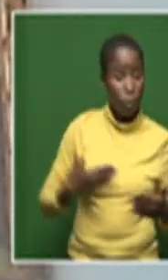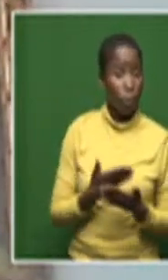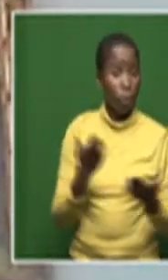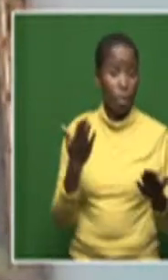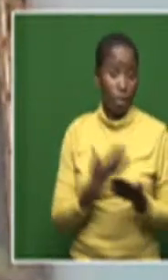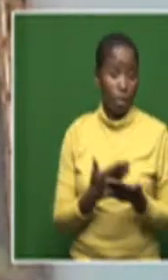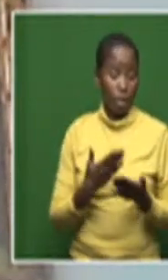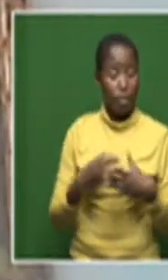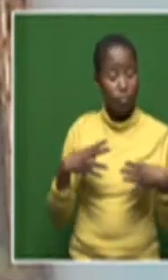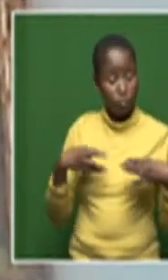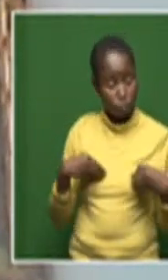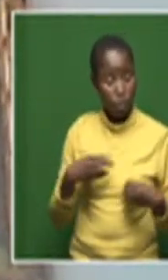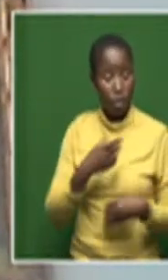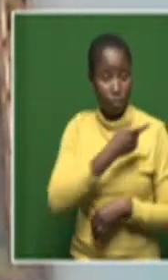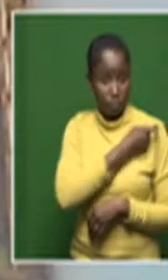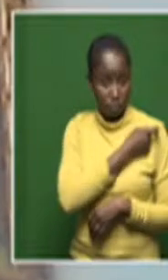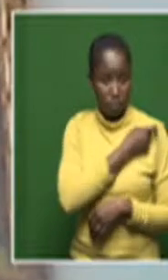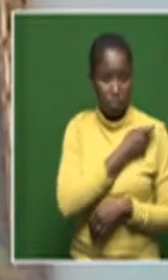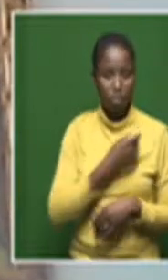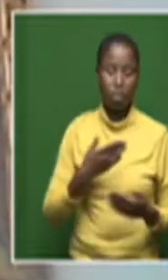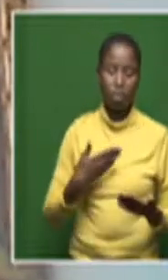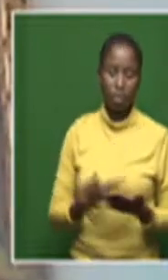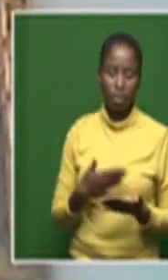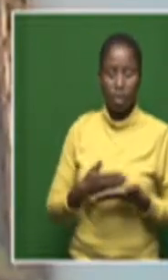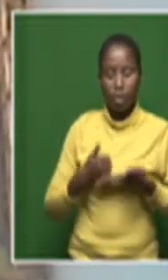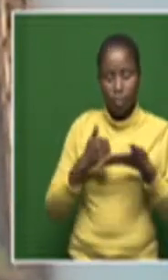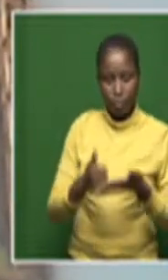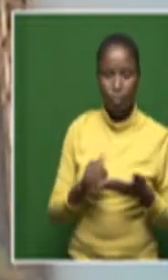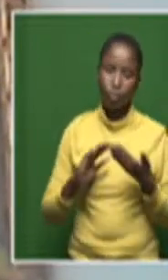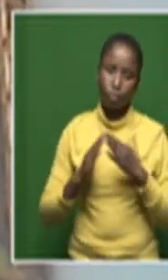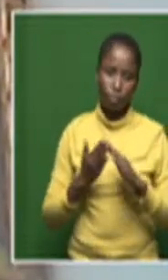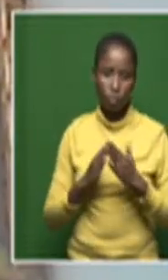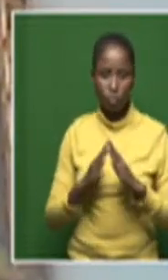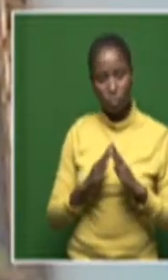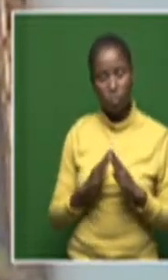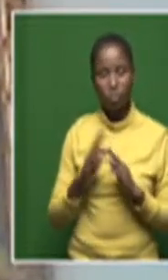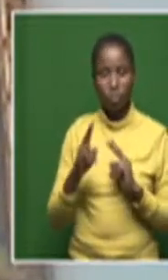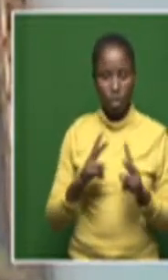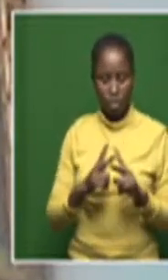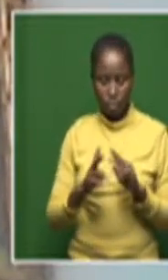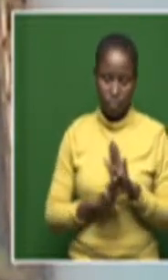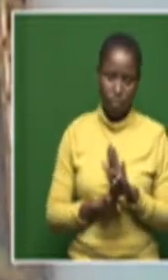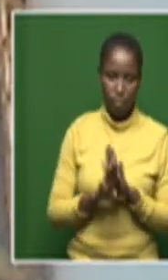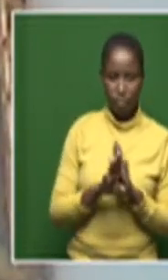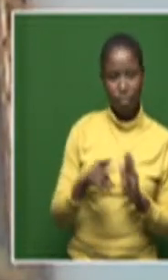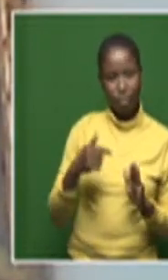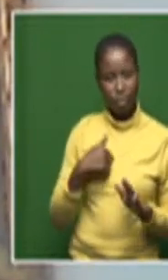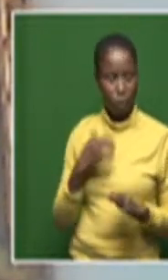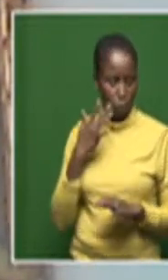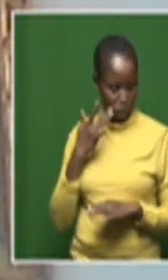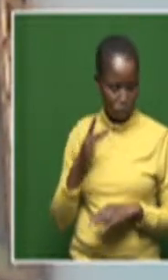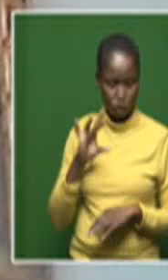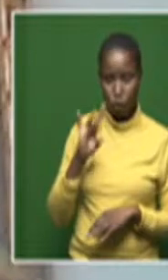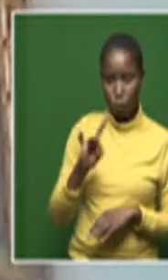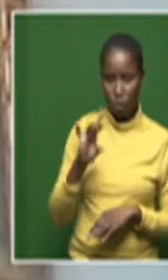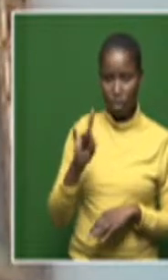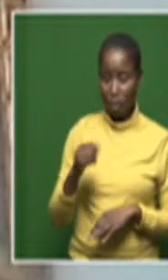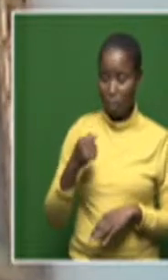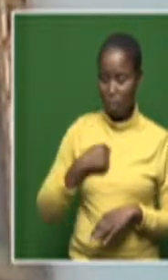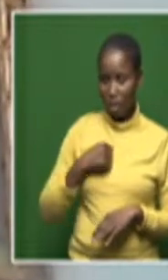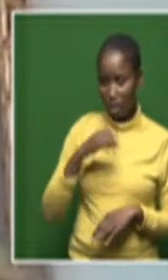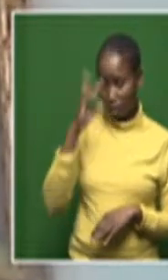done, it will make our communities thrive again. I was excited on Tuesday when my daughter, who